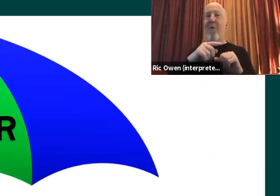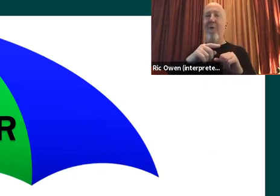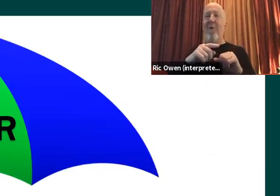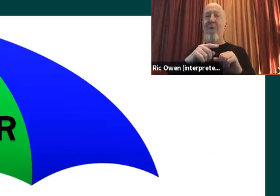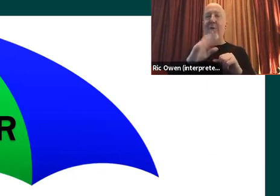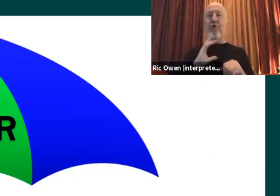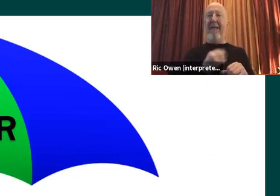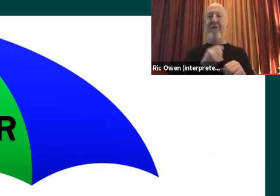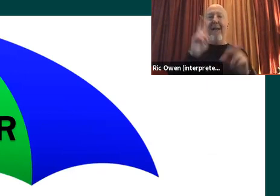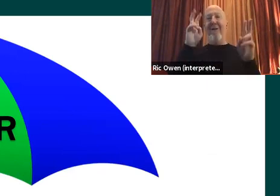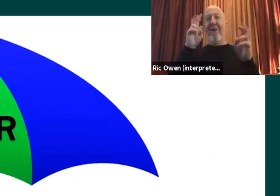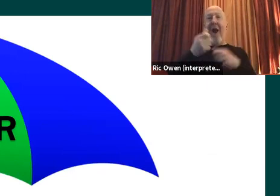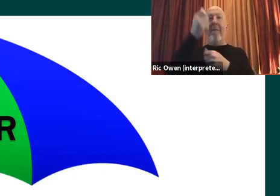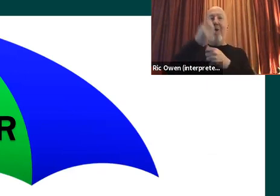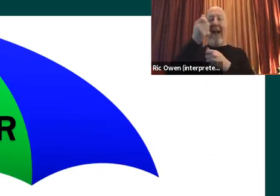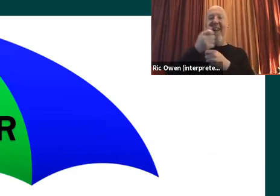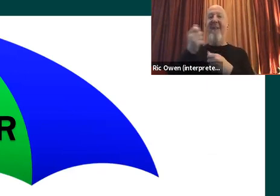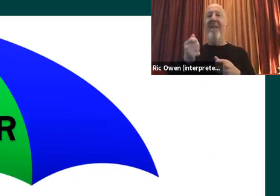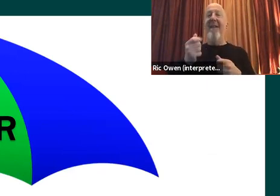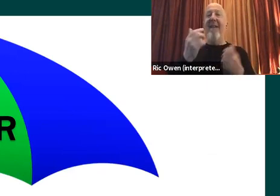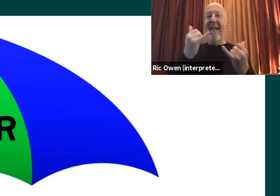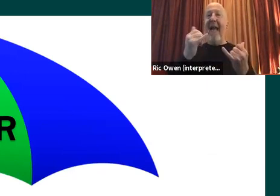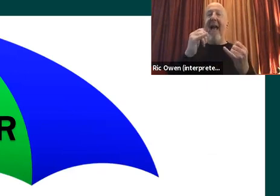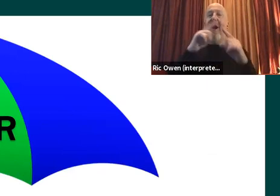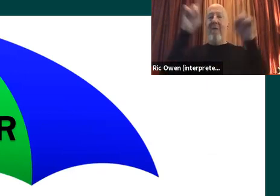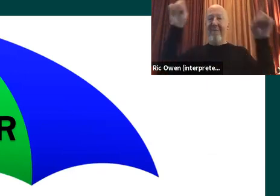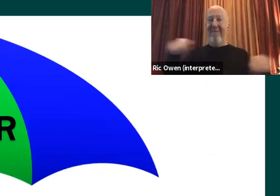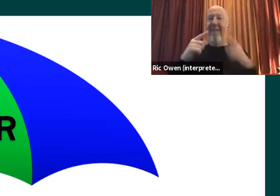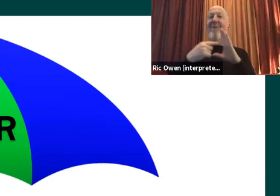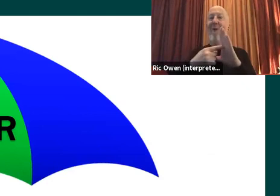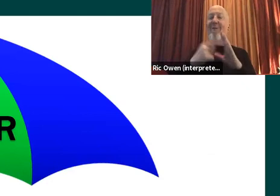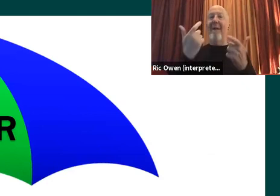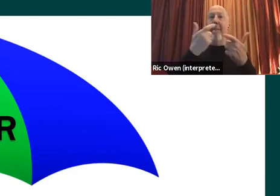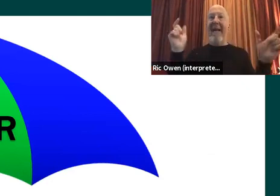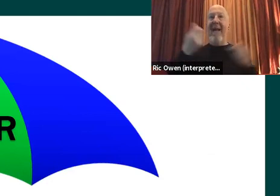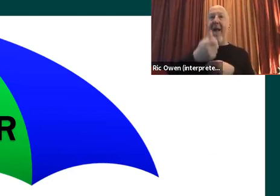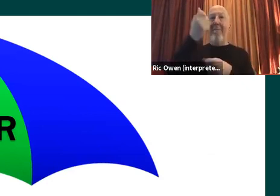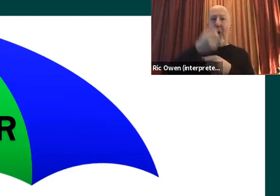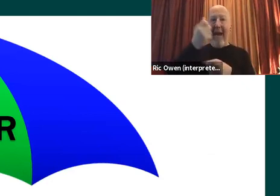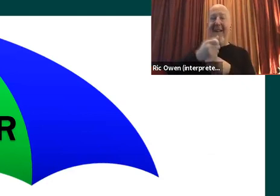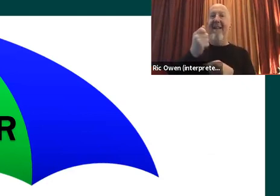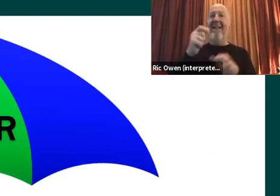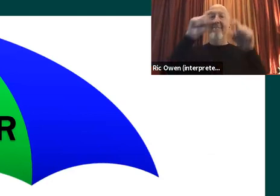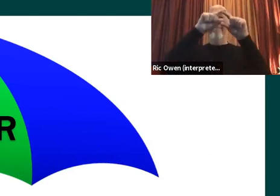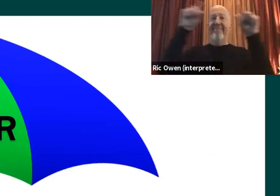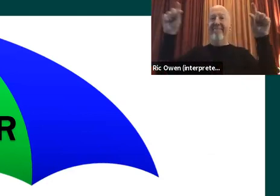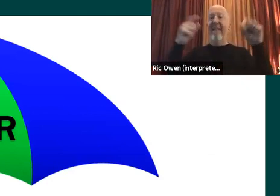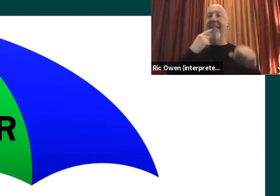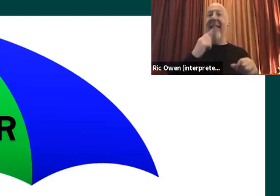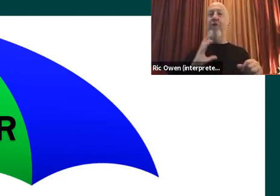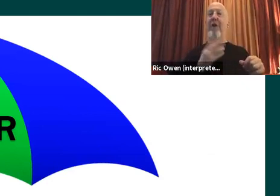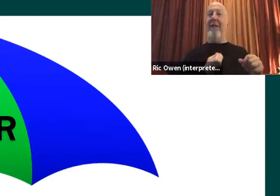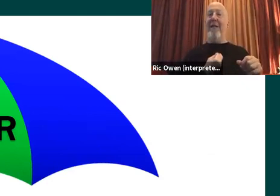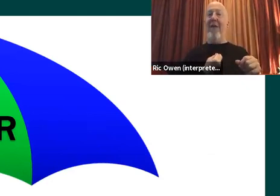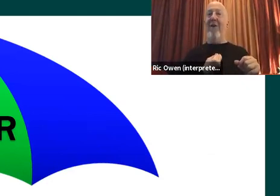transgender descriptor on this slide is a large umbrella with the text that says transgender on it.